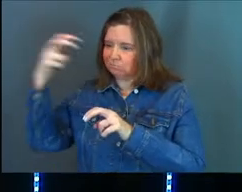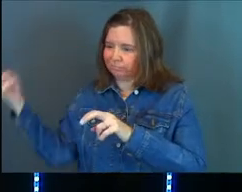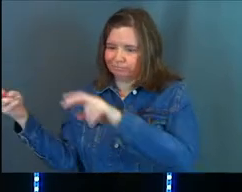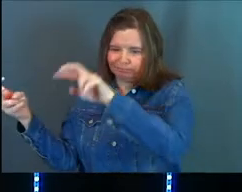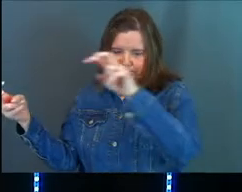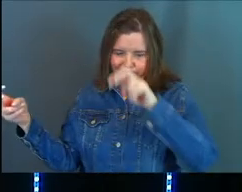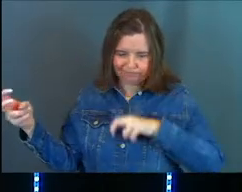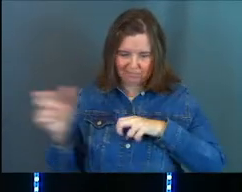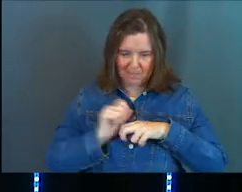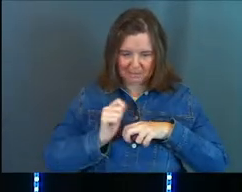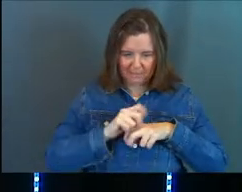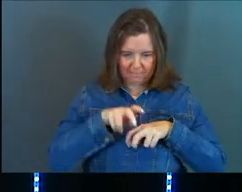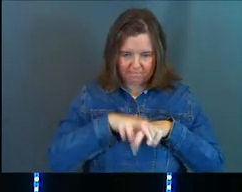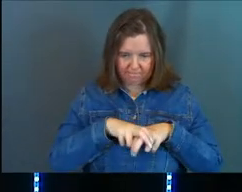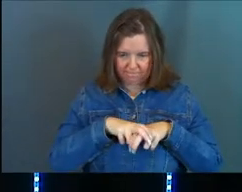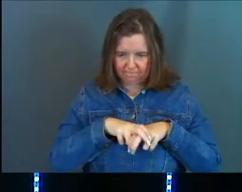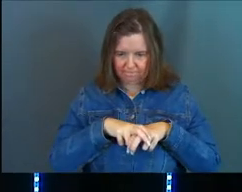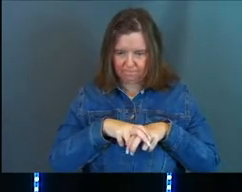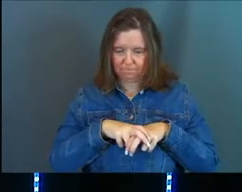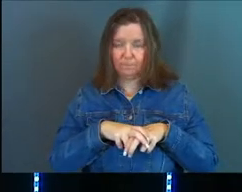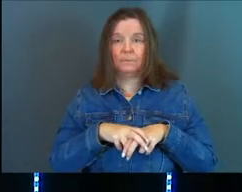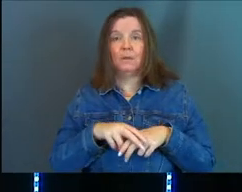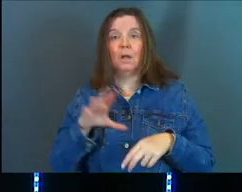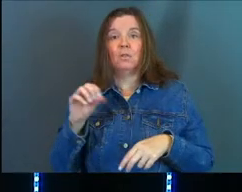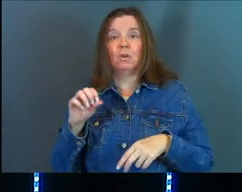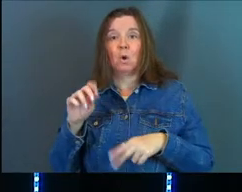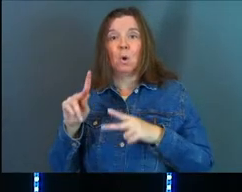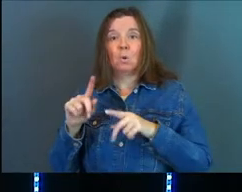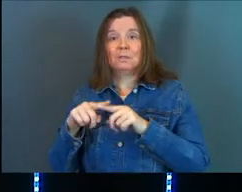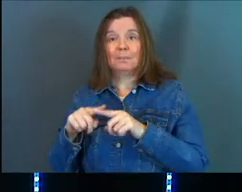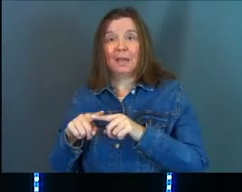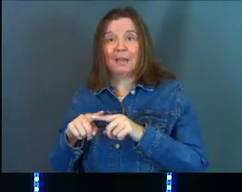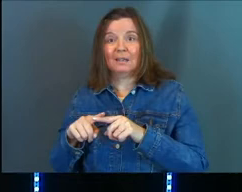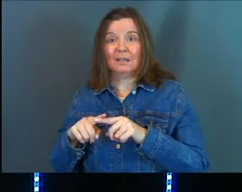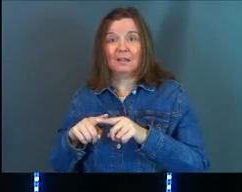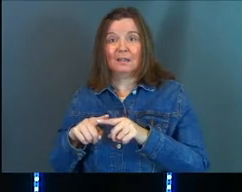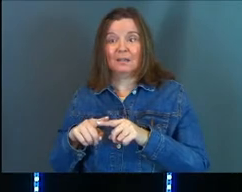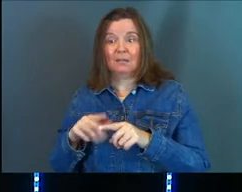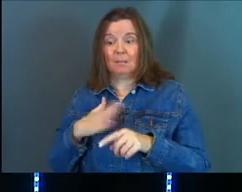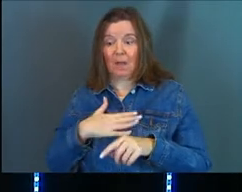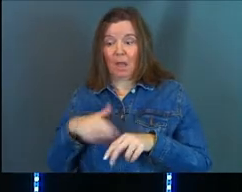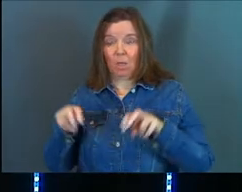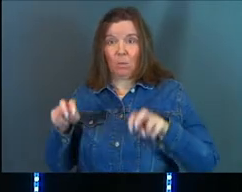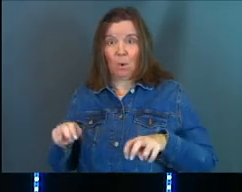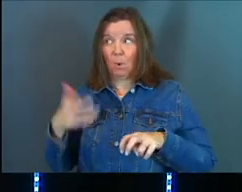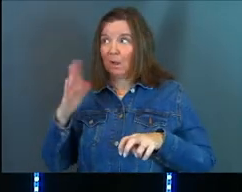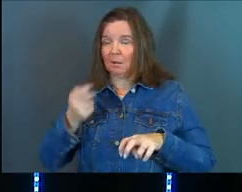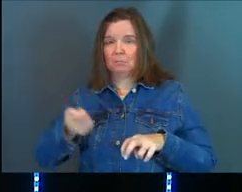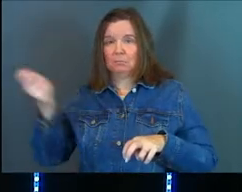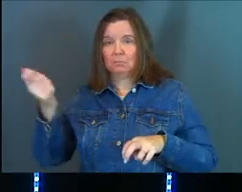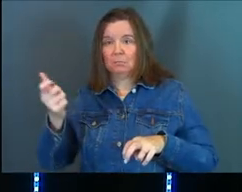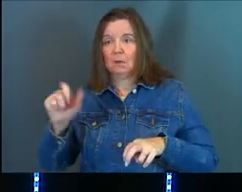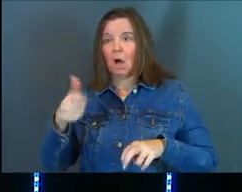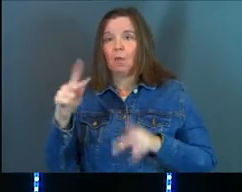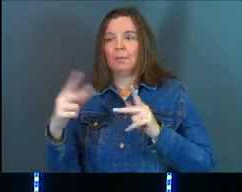person puts other people on the throne of their life. Not intentionally. It's just the way that we